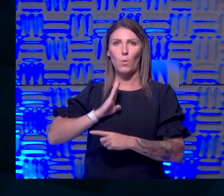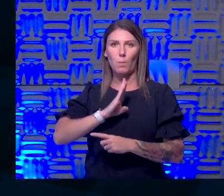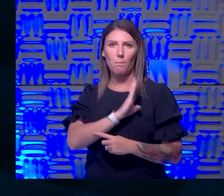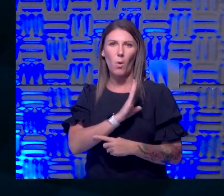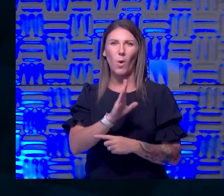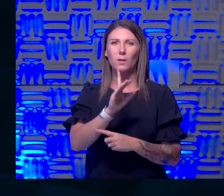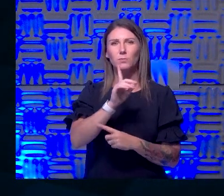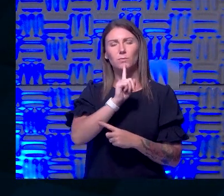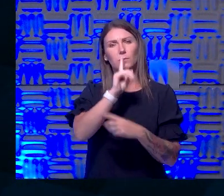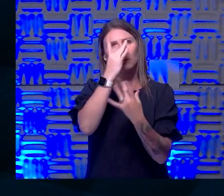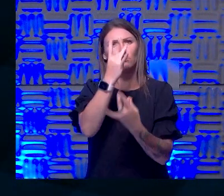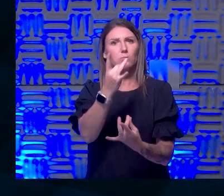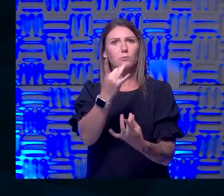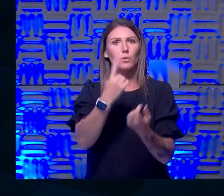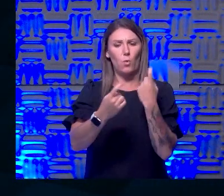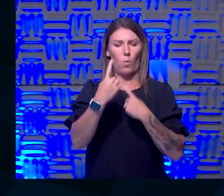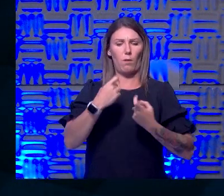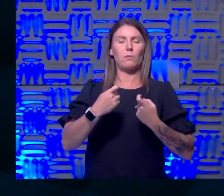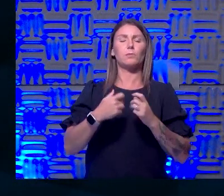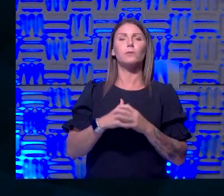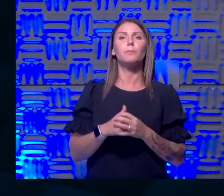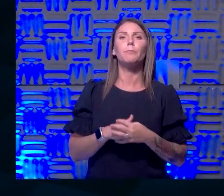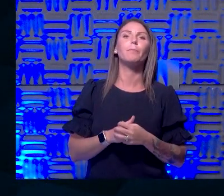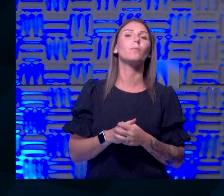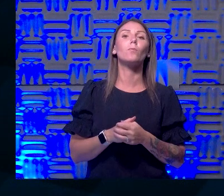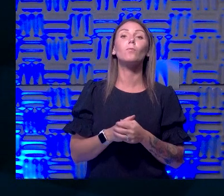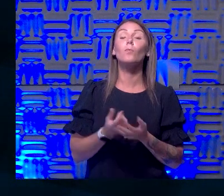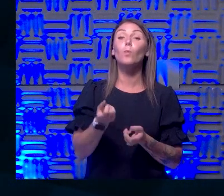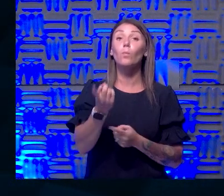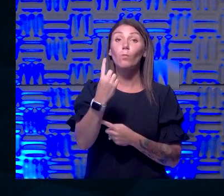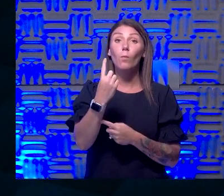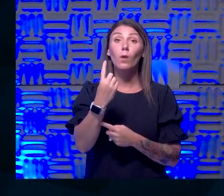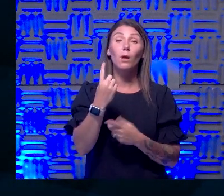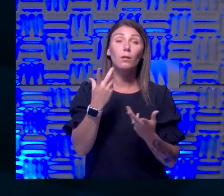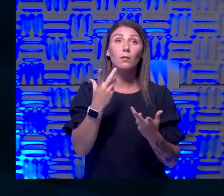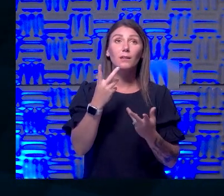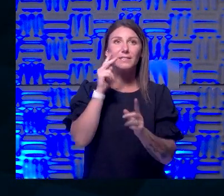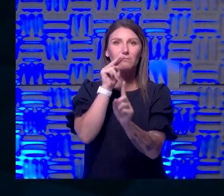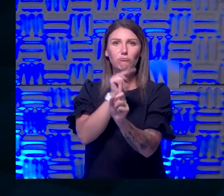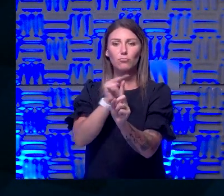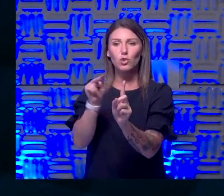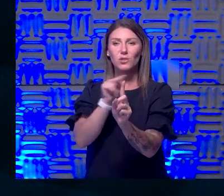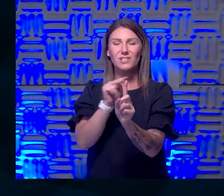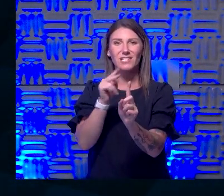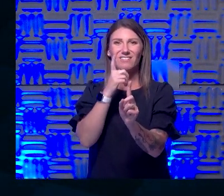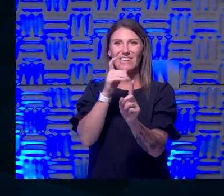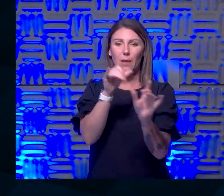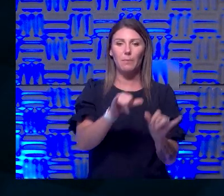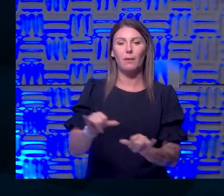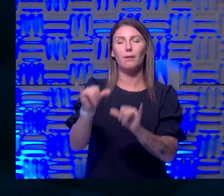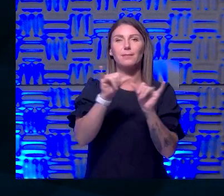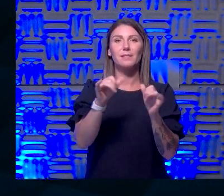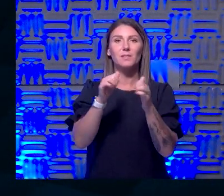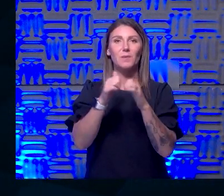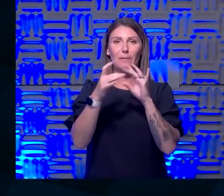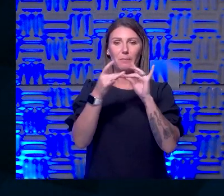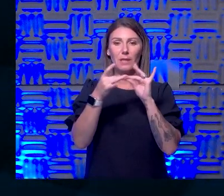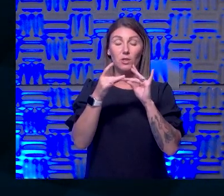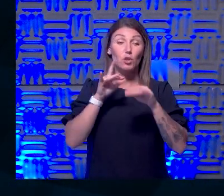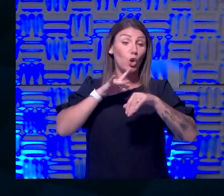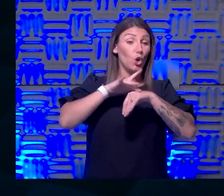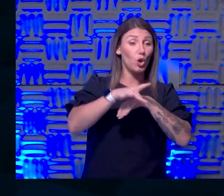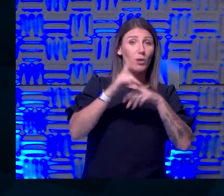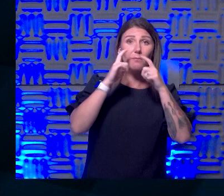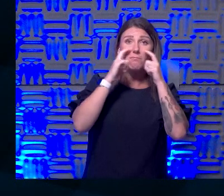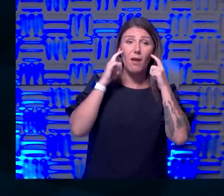interesting questions for me. And I think one is that I think it is perceived that we've been inconsistent in the messaging, saying early on that masks